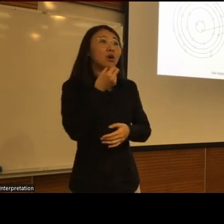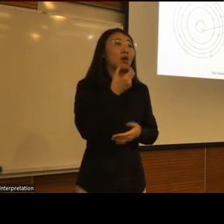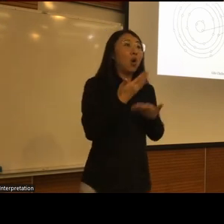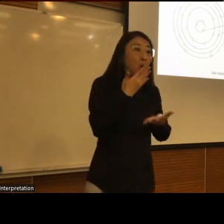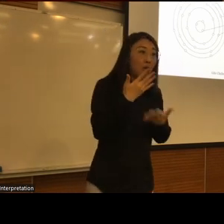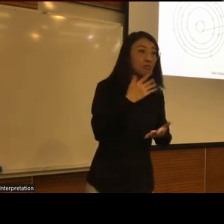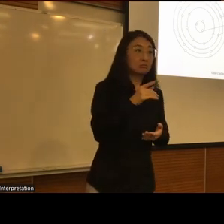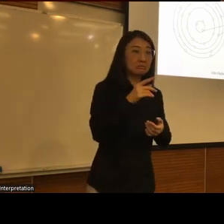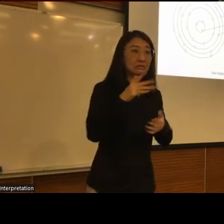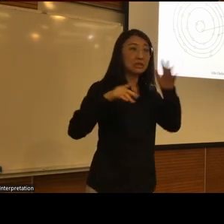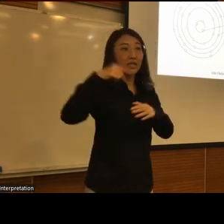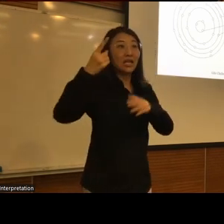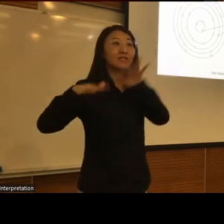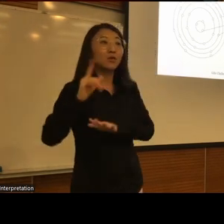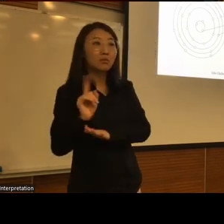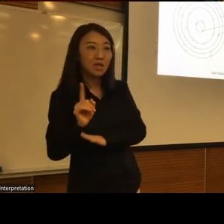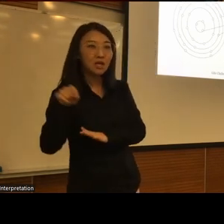you're looking at another language,